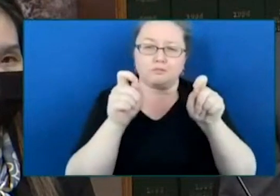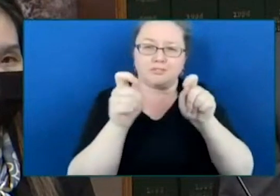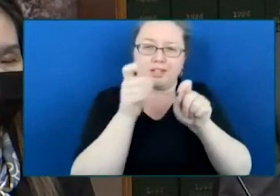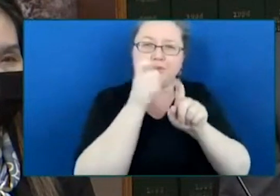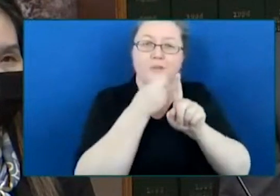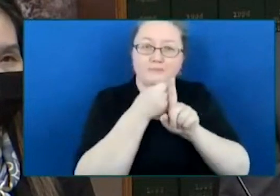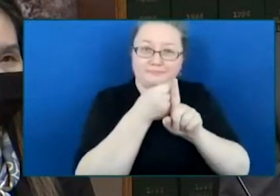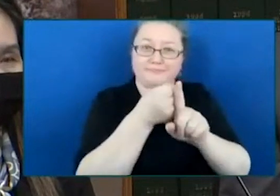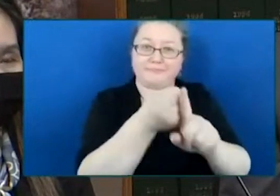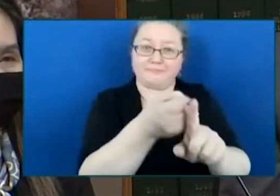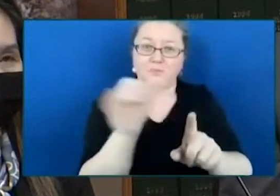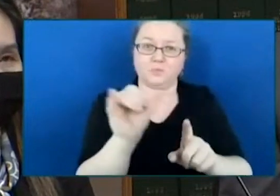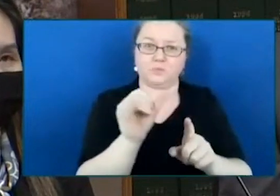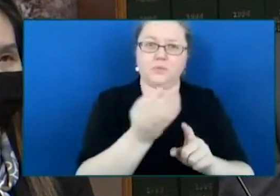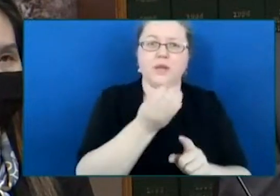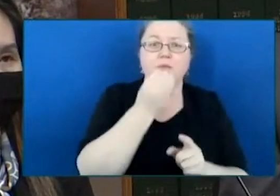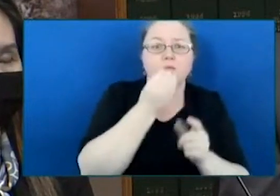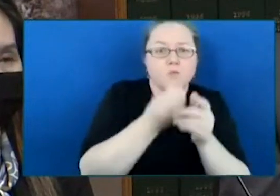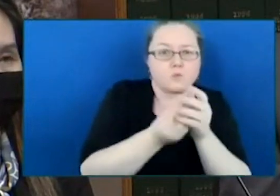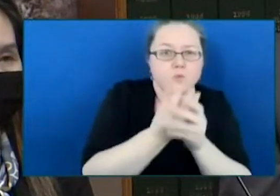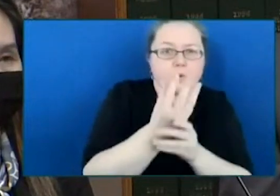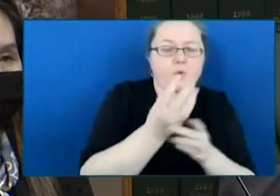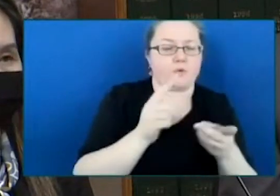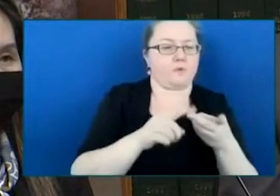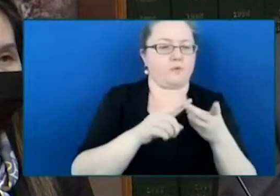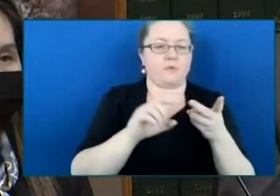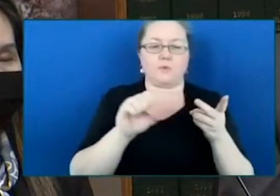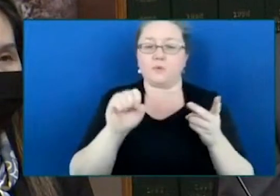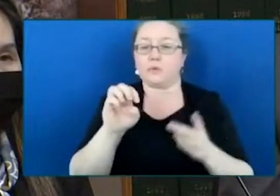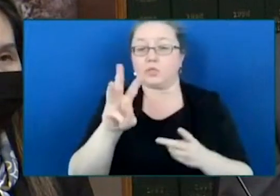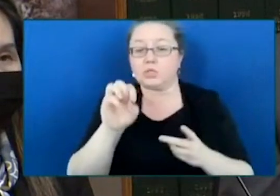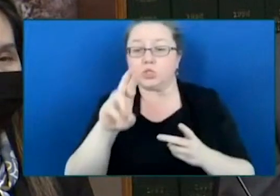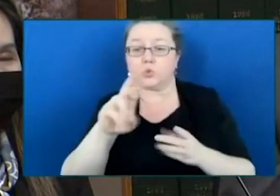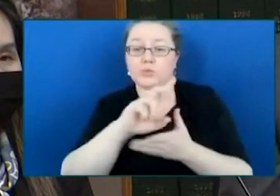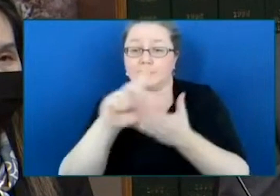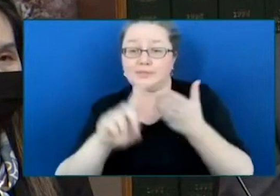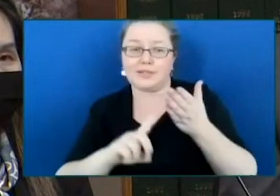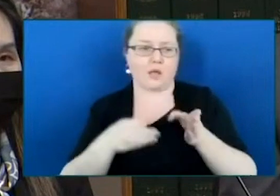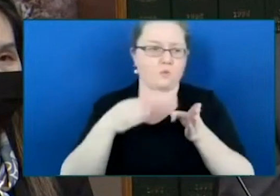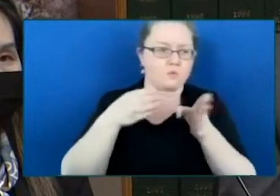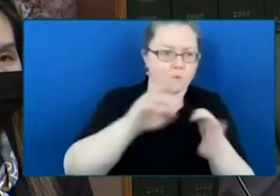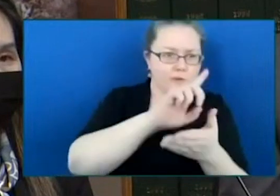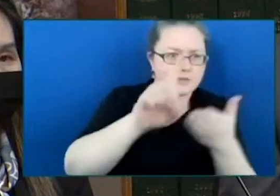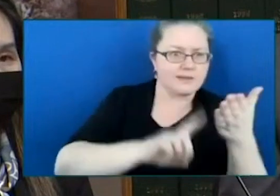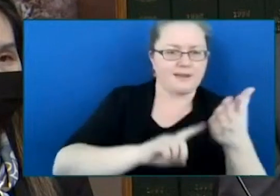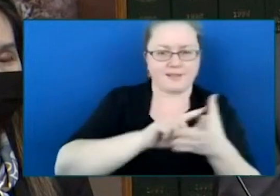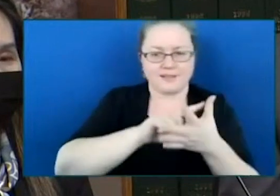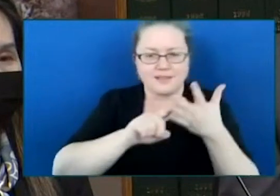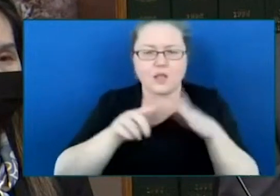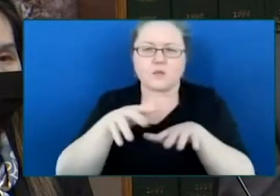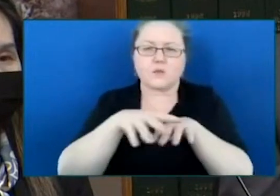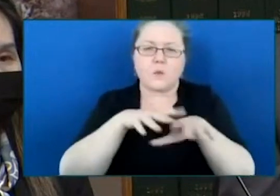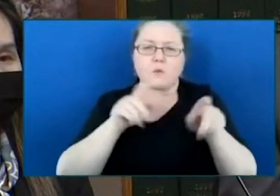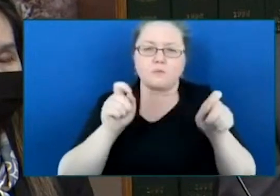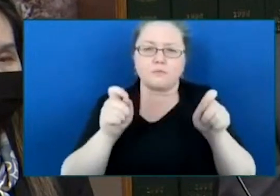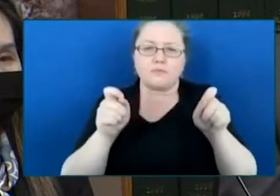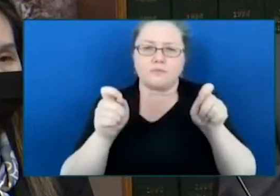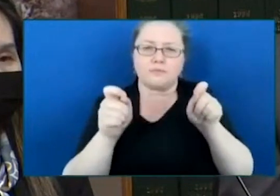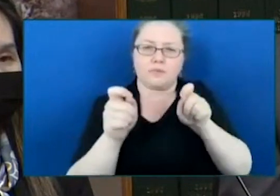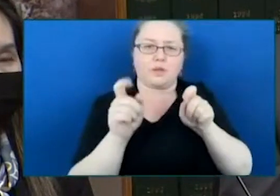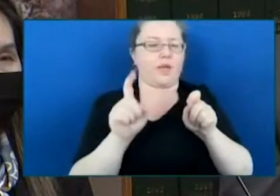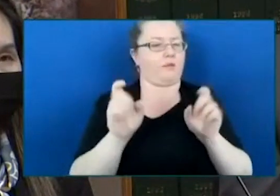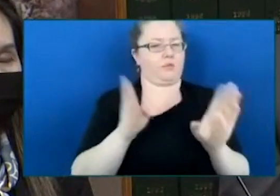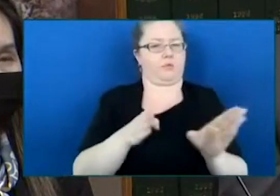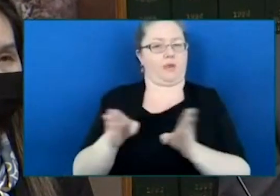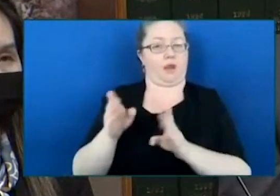we grow to the design of our sewers and roads. We must be prepared for change on both fronts. This is